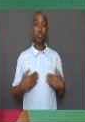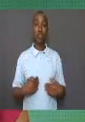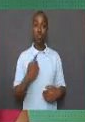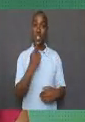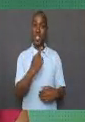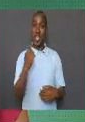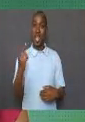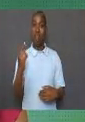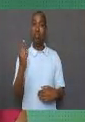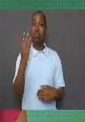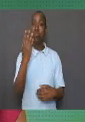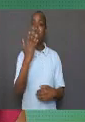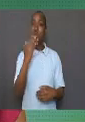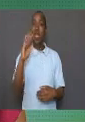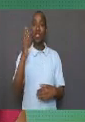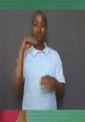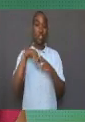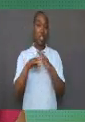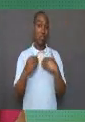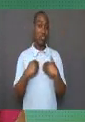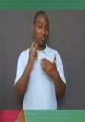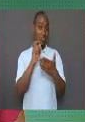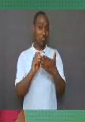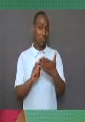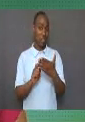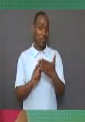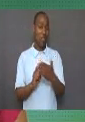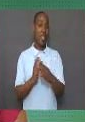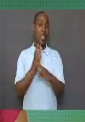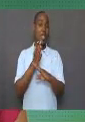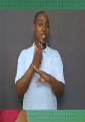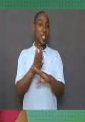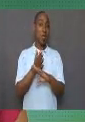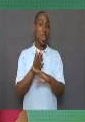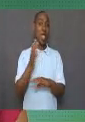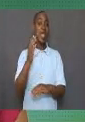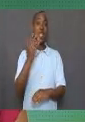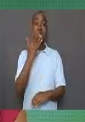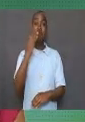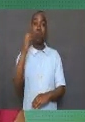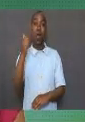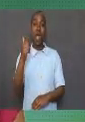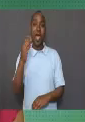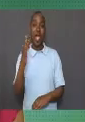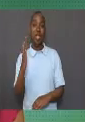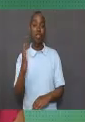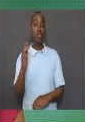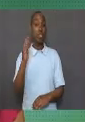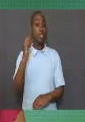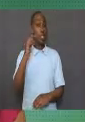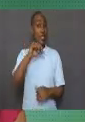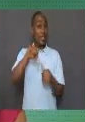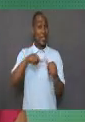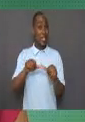each type. Then, state the types of blood each is compatible